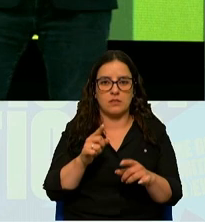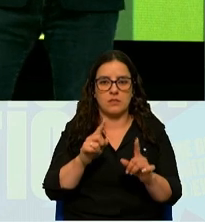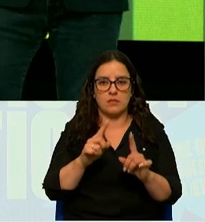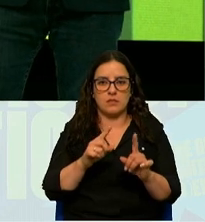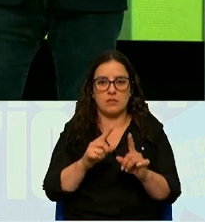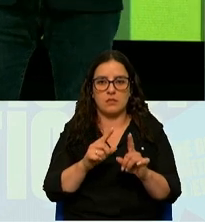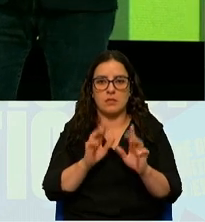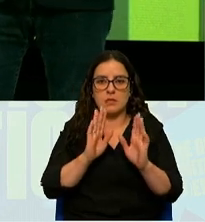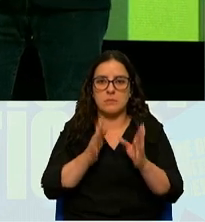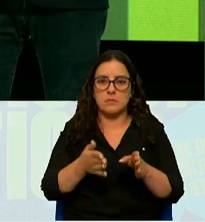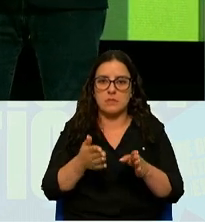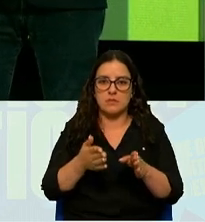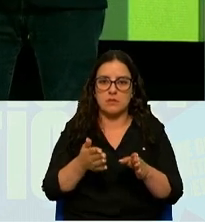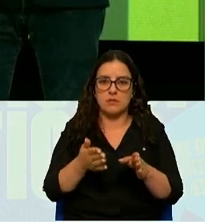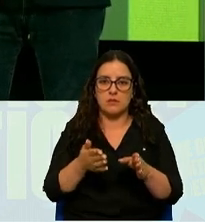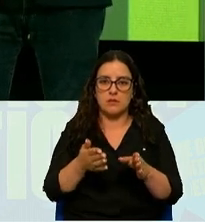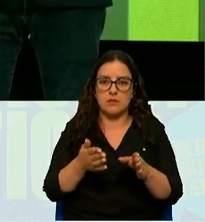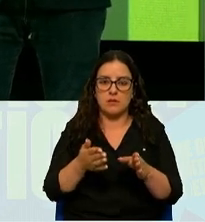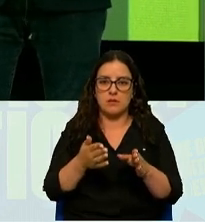that has to be